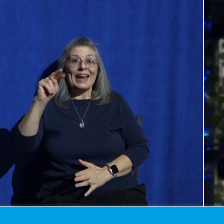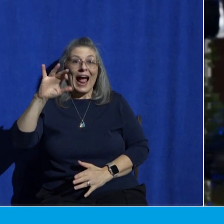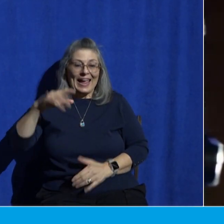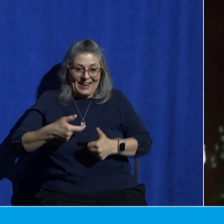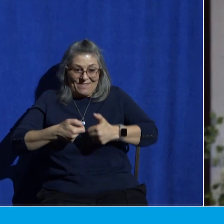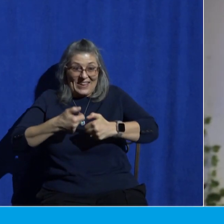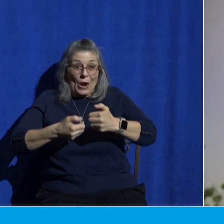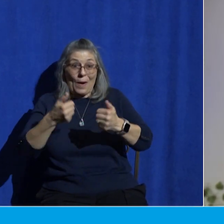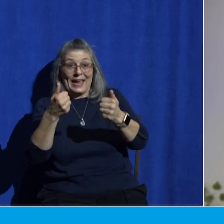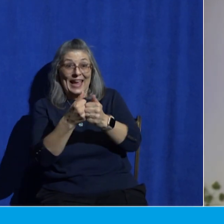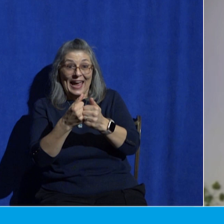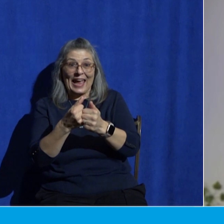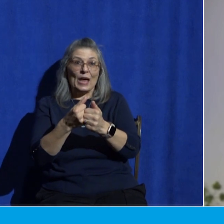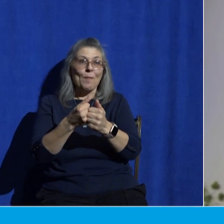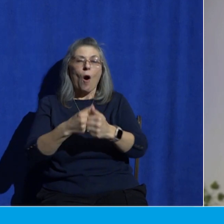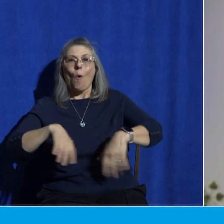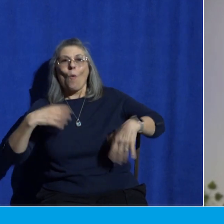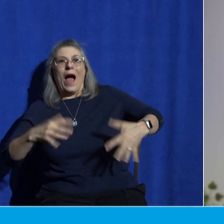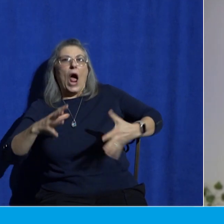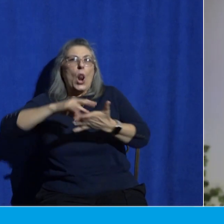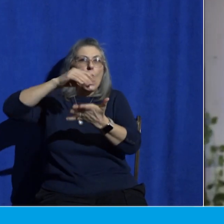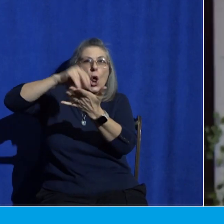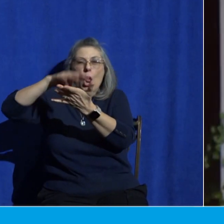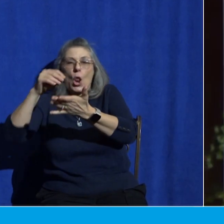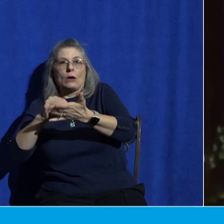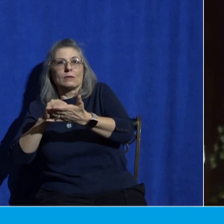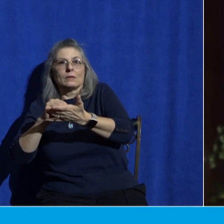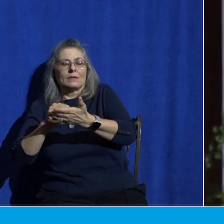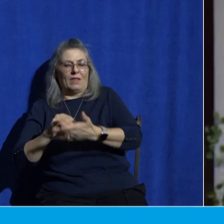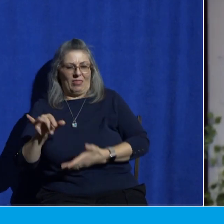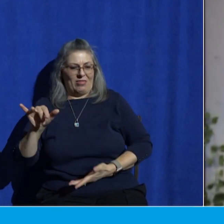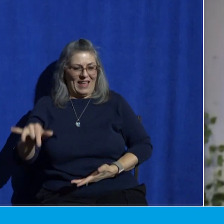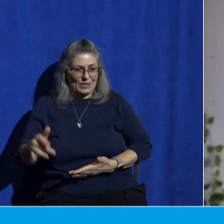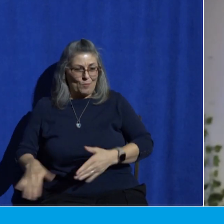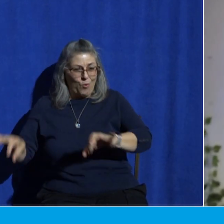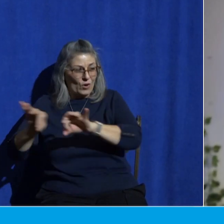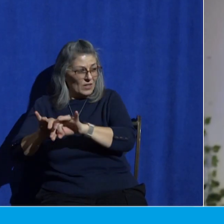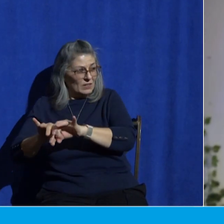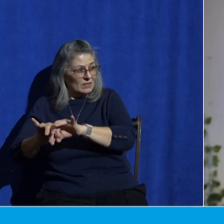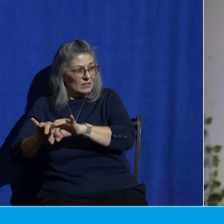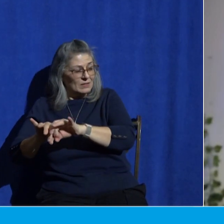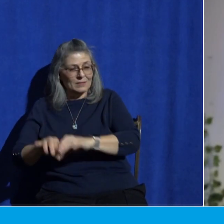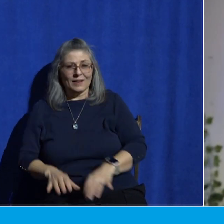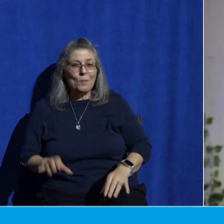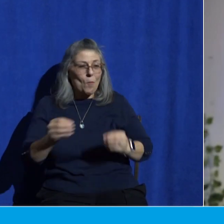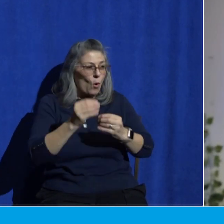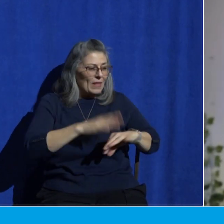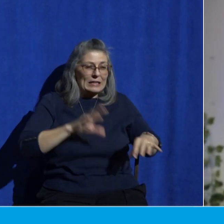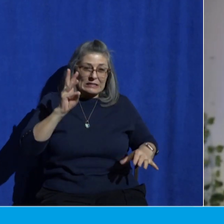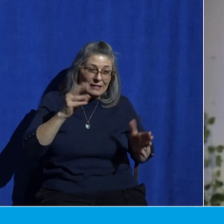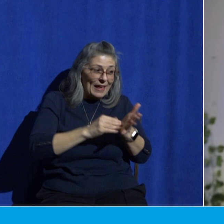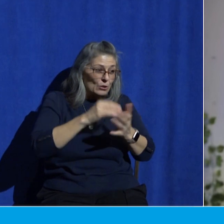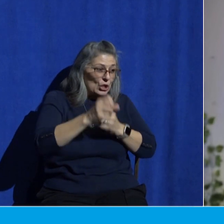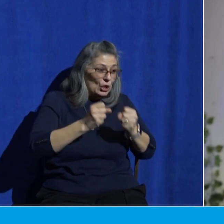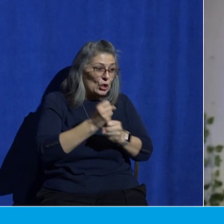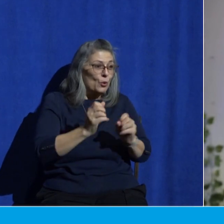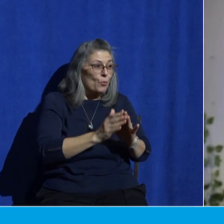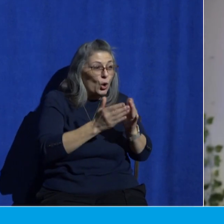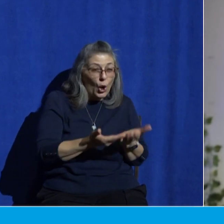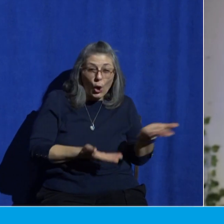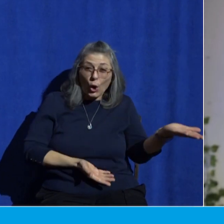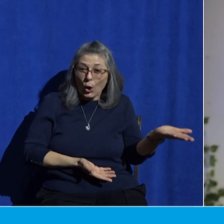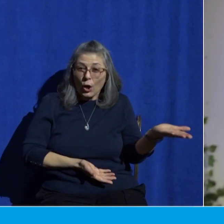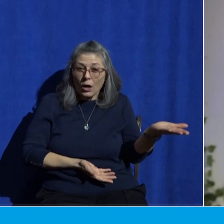so much revelation that you'll go, you know what? All the believers for 6,000 years and the morality they taught, it